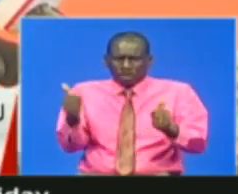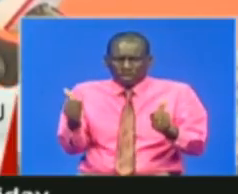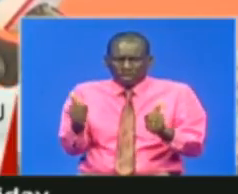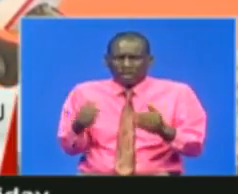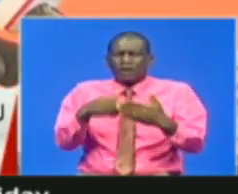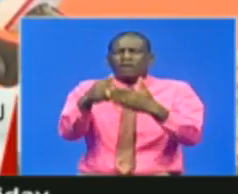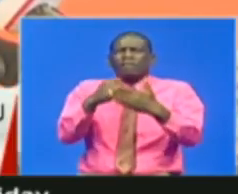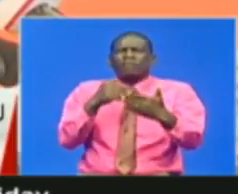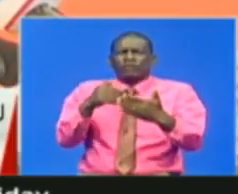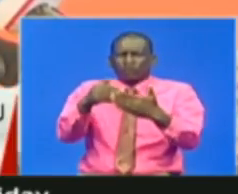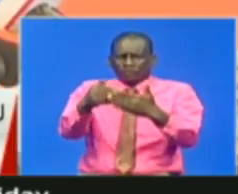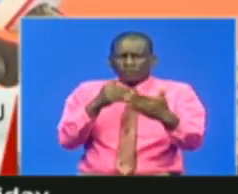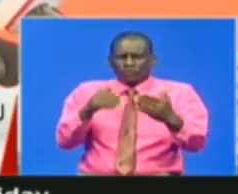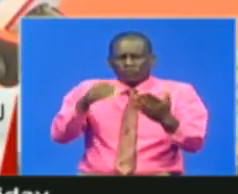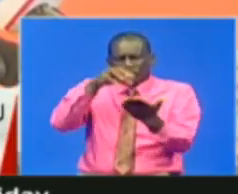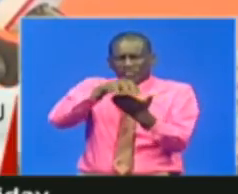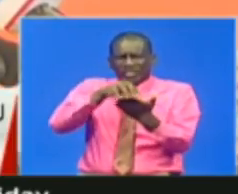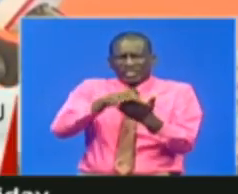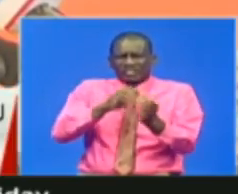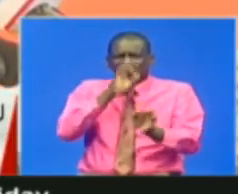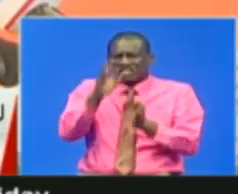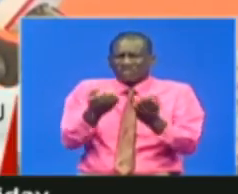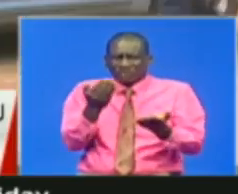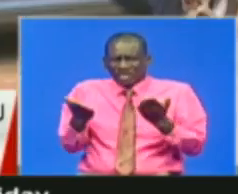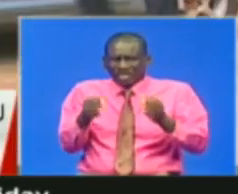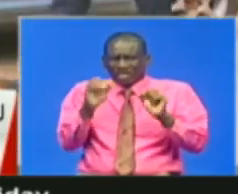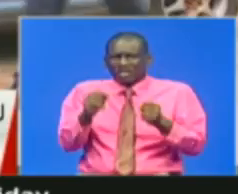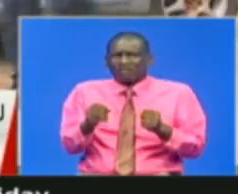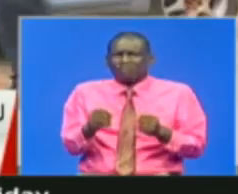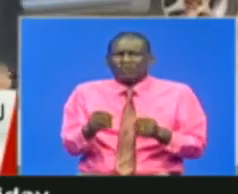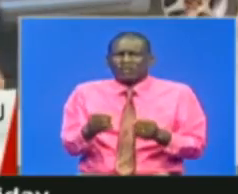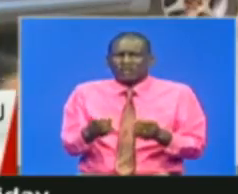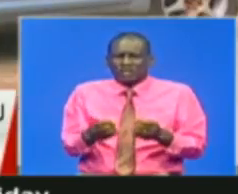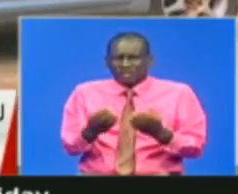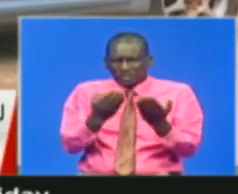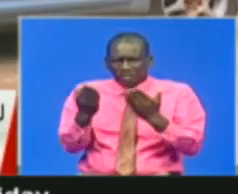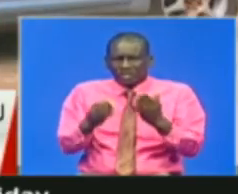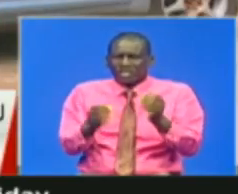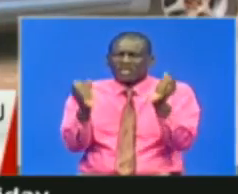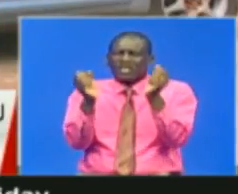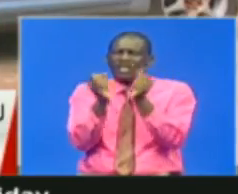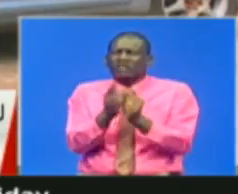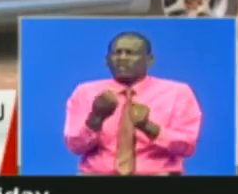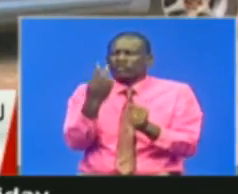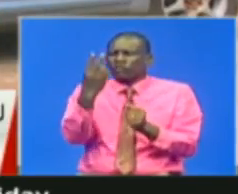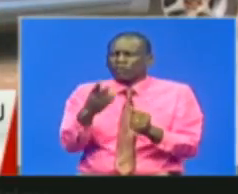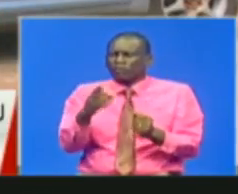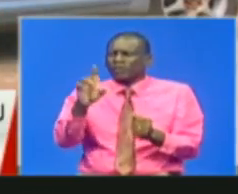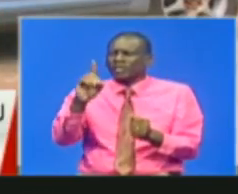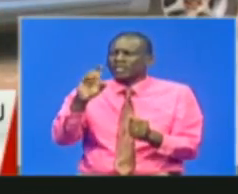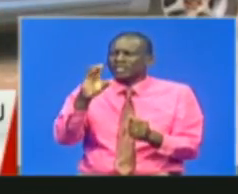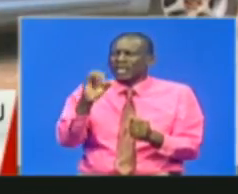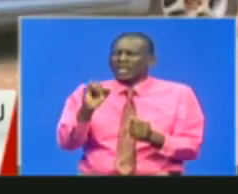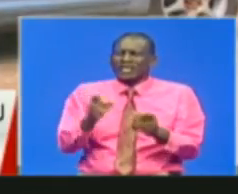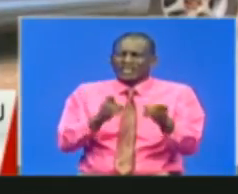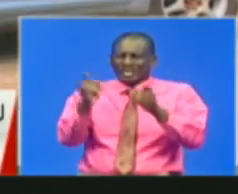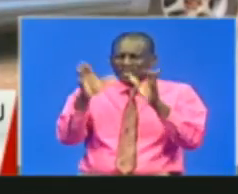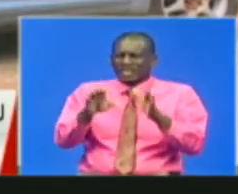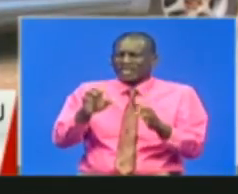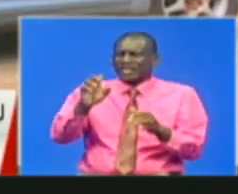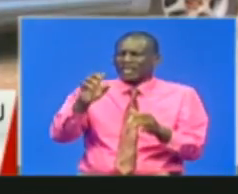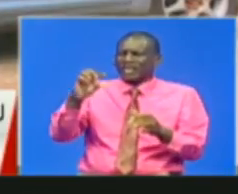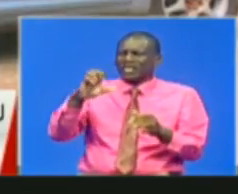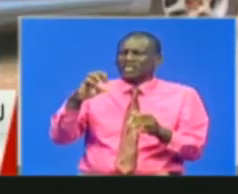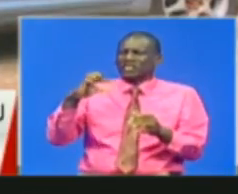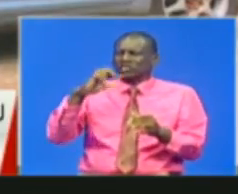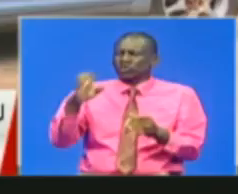before the relevant charges, if any, can be preferred. On the 11th of February, DCI Director George Kinoti instructed